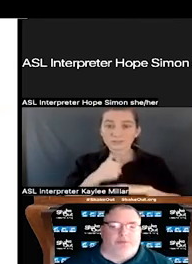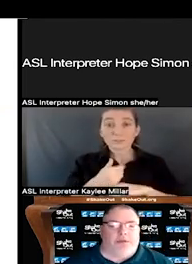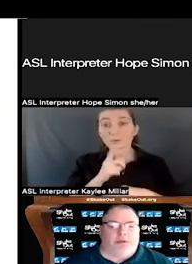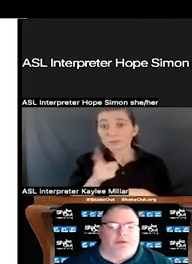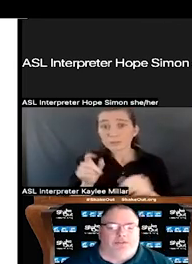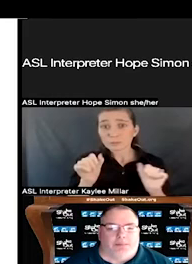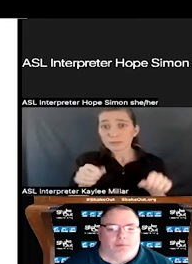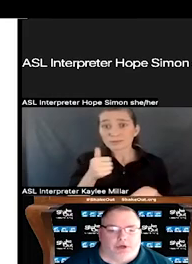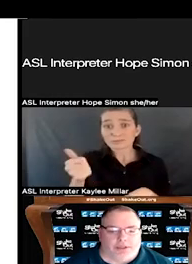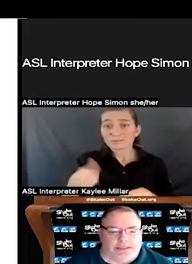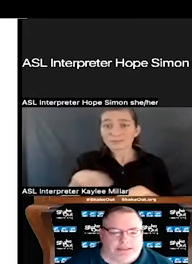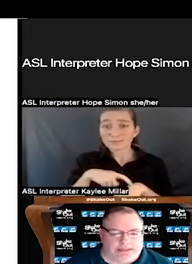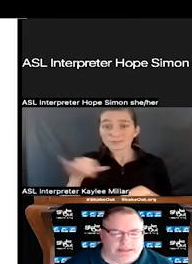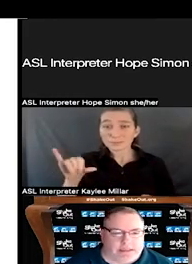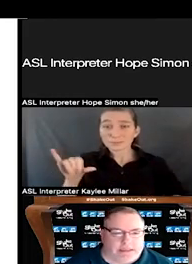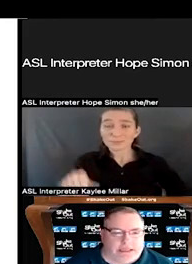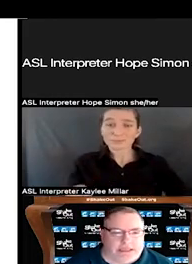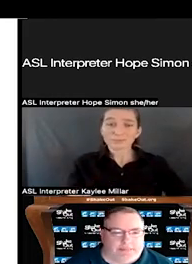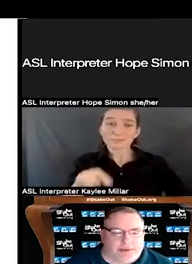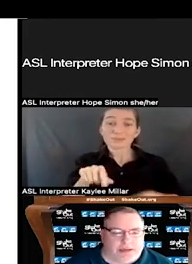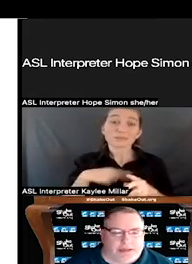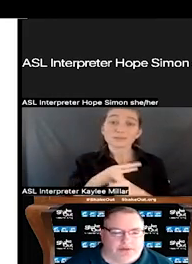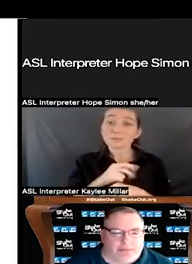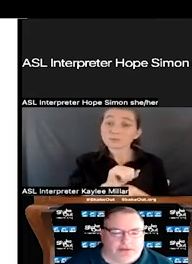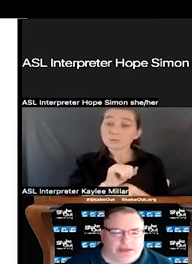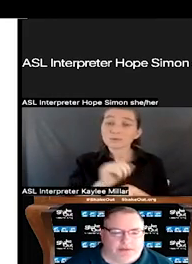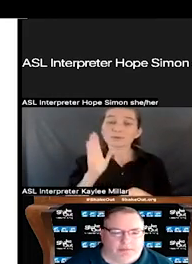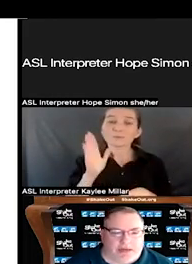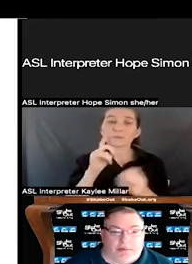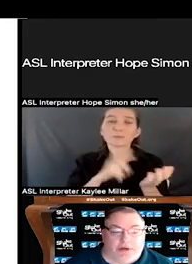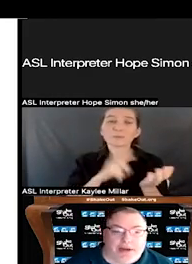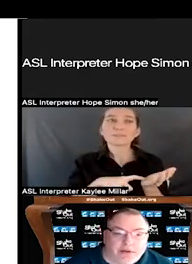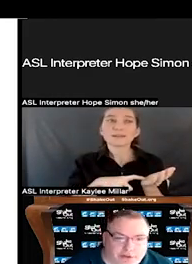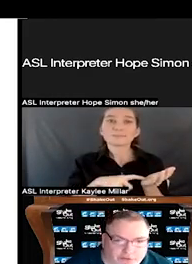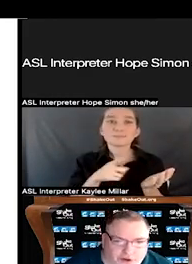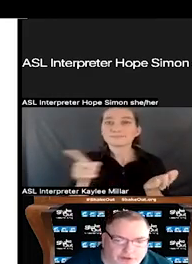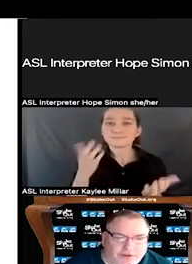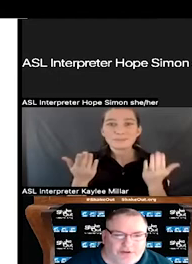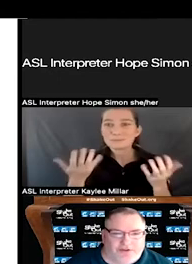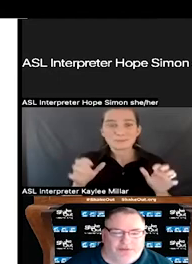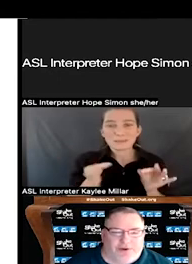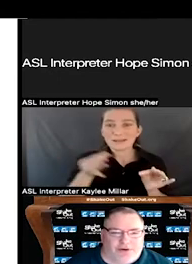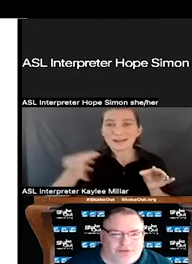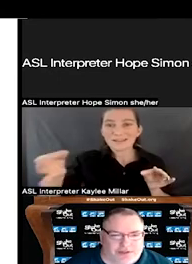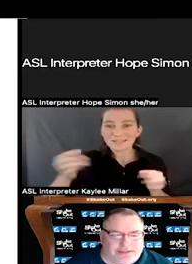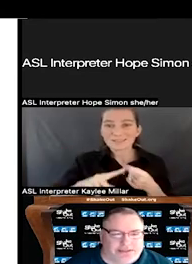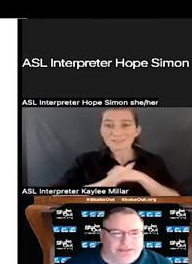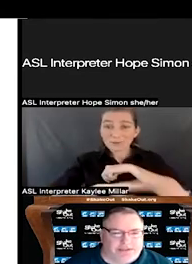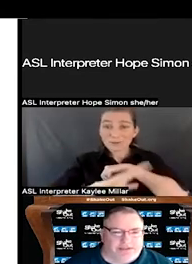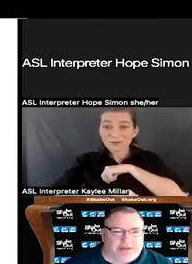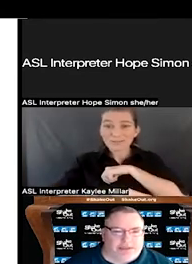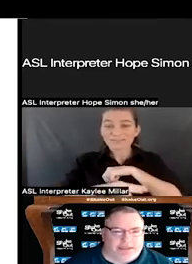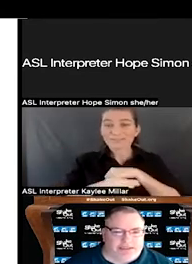So this type of work is something that you may not want to wait until the fall to see whether you're selected